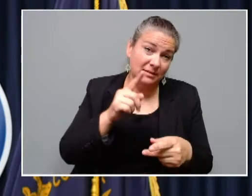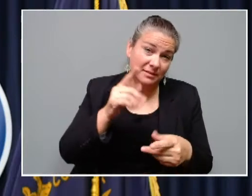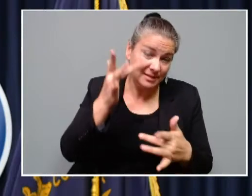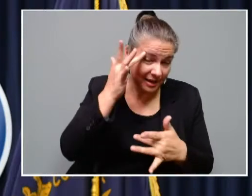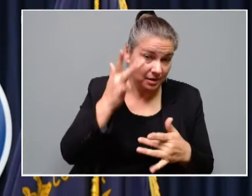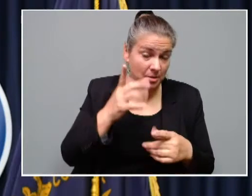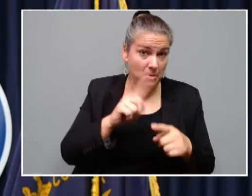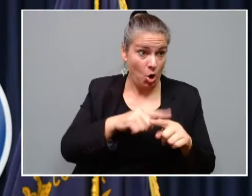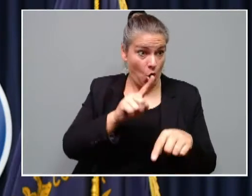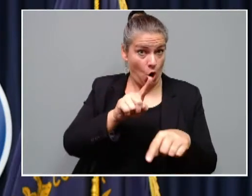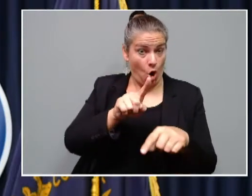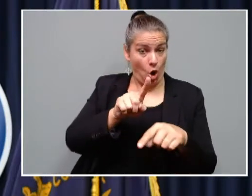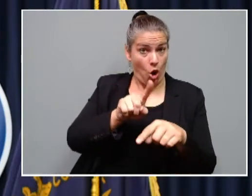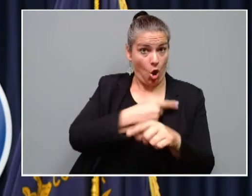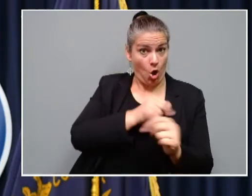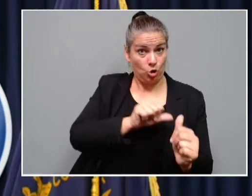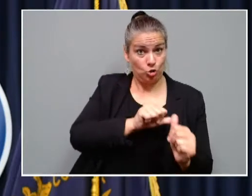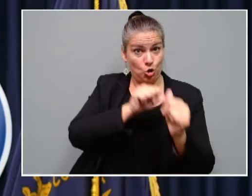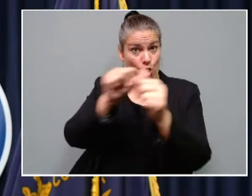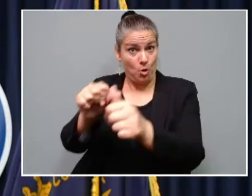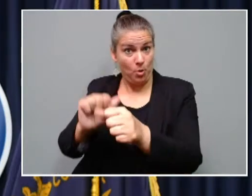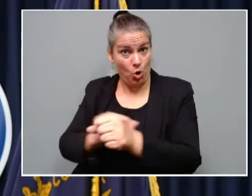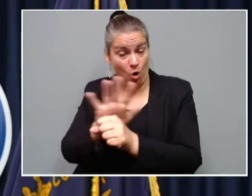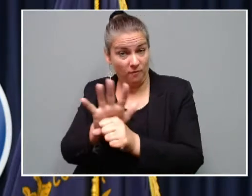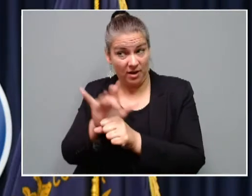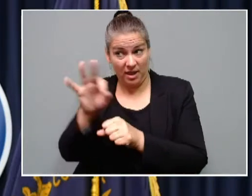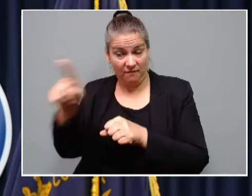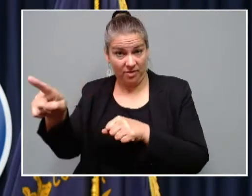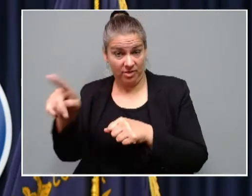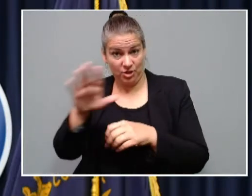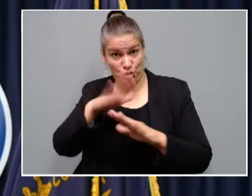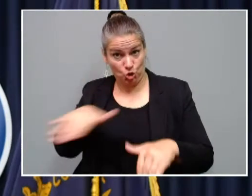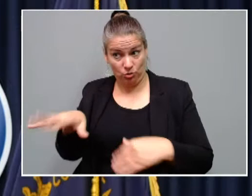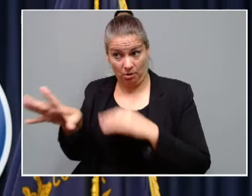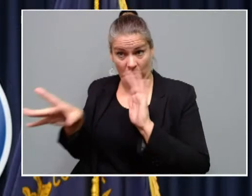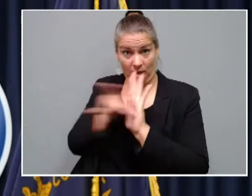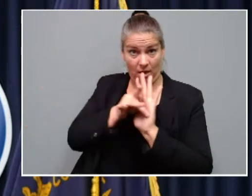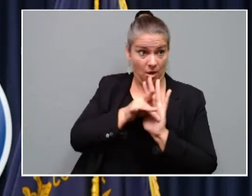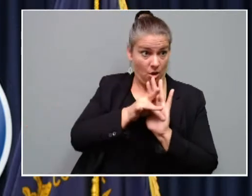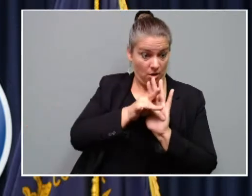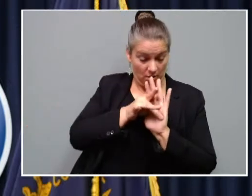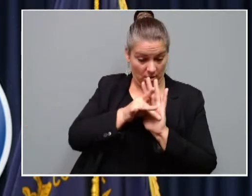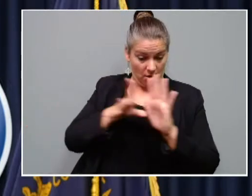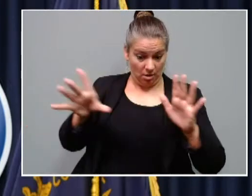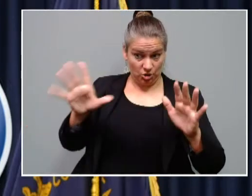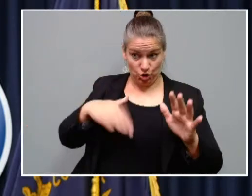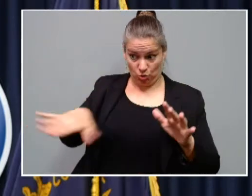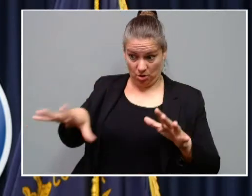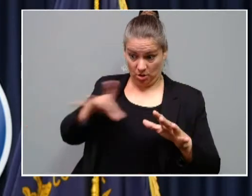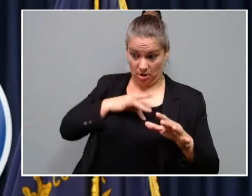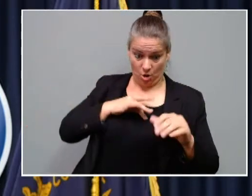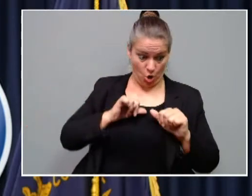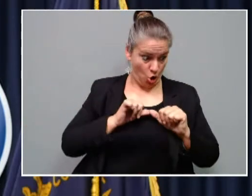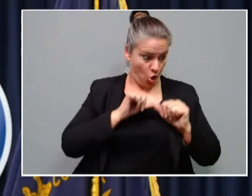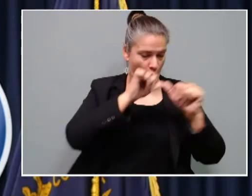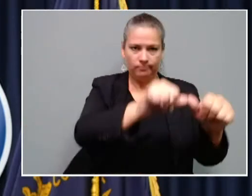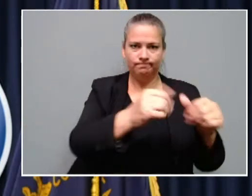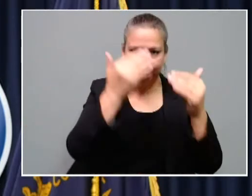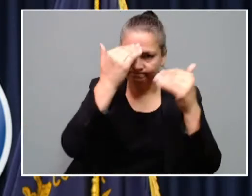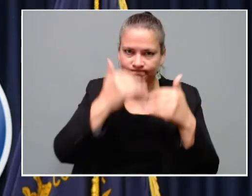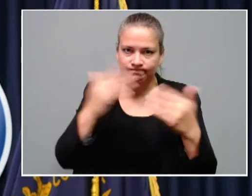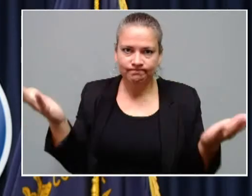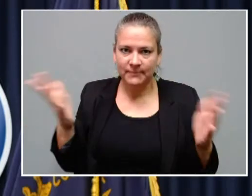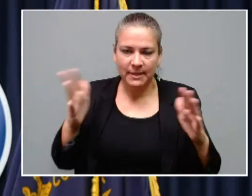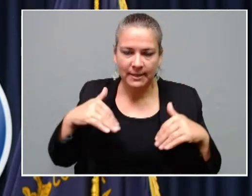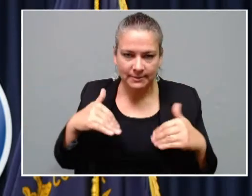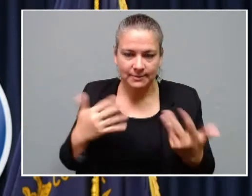yet. We don't know what the longer term effects are. And I think that's one of the biggest concerns we have in the pediatric population is, since